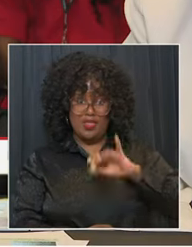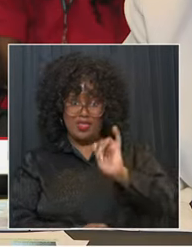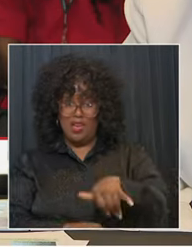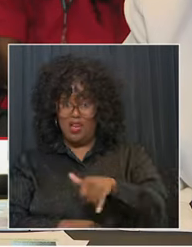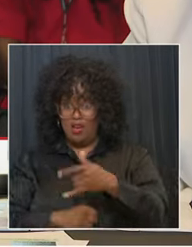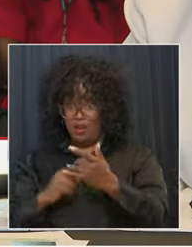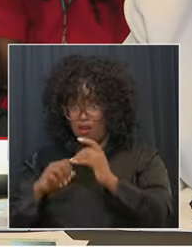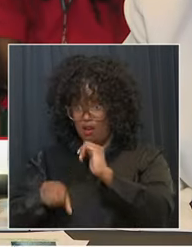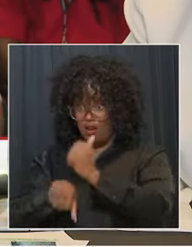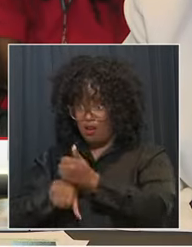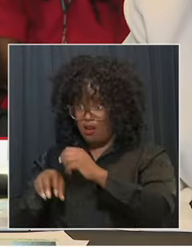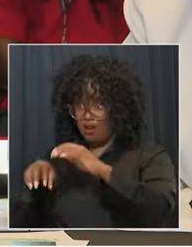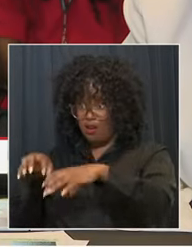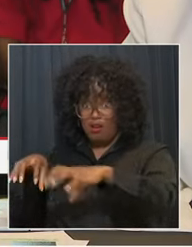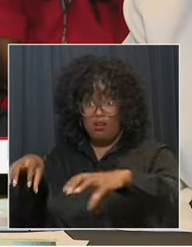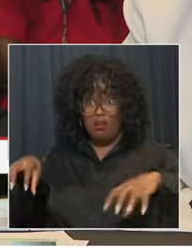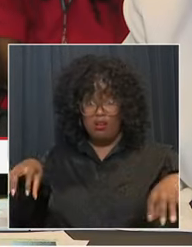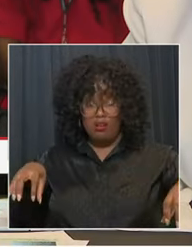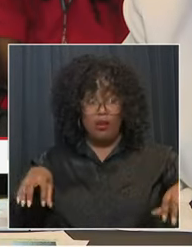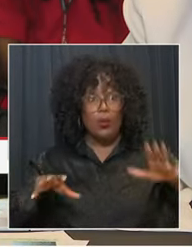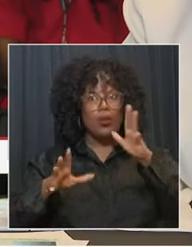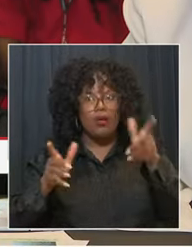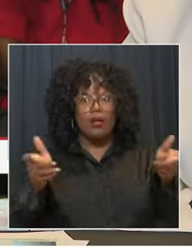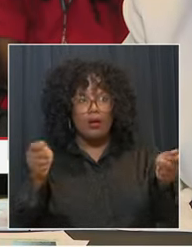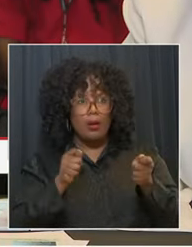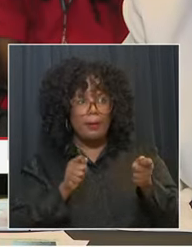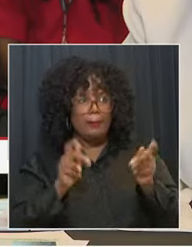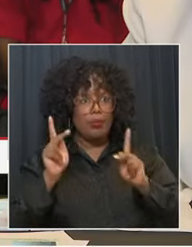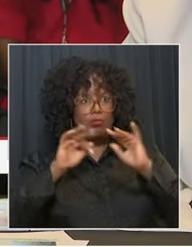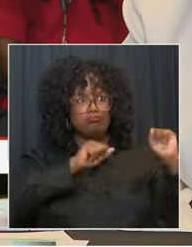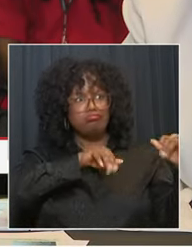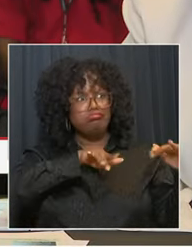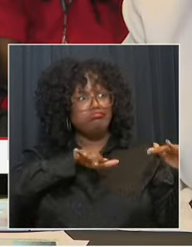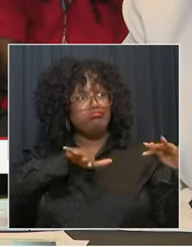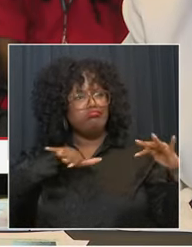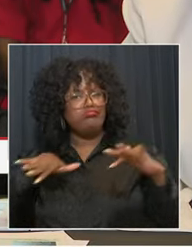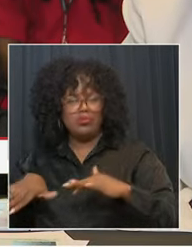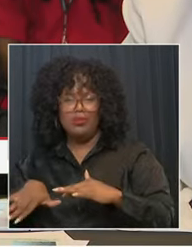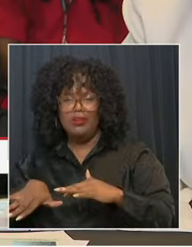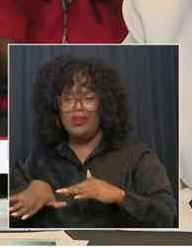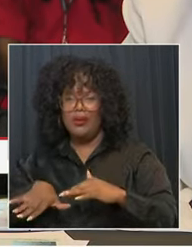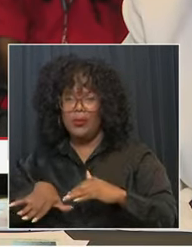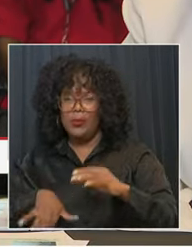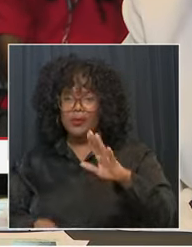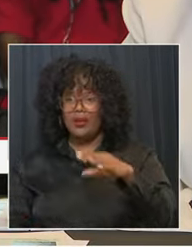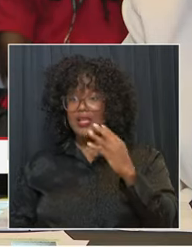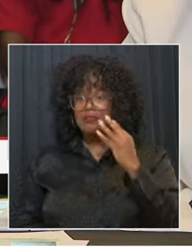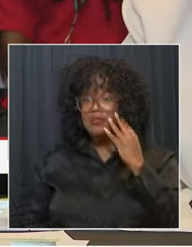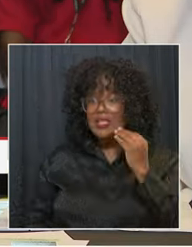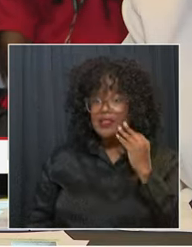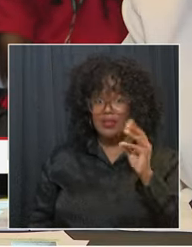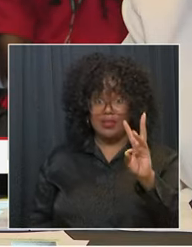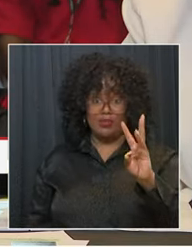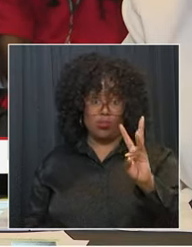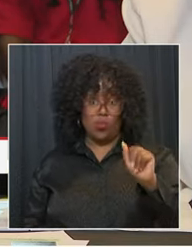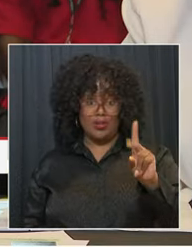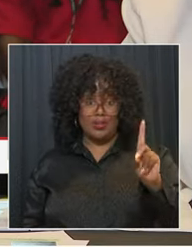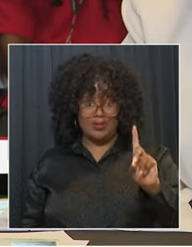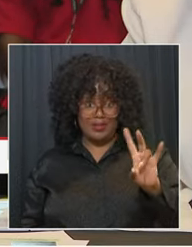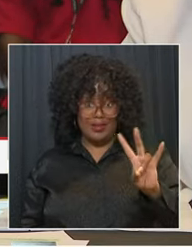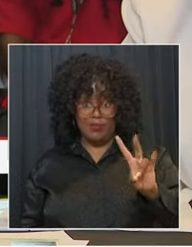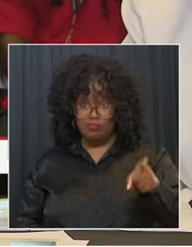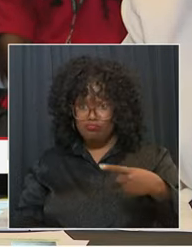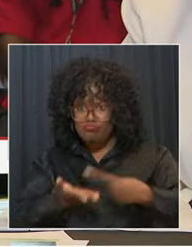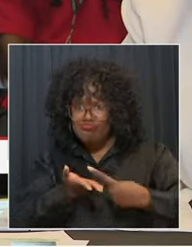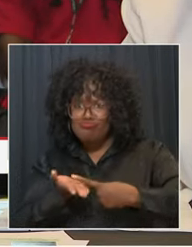7. So we think, and I know that you all probably had the experience that I had in talking to people, they know about the sites, they're starting